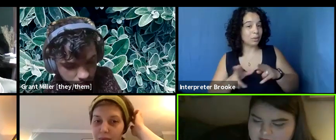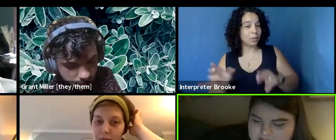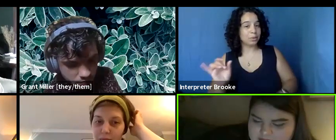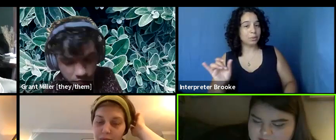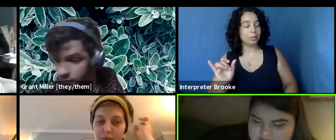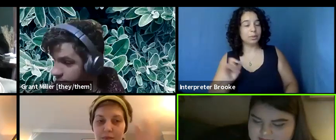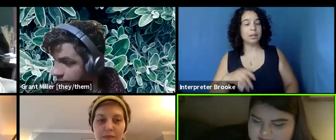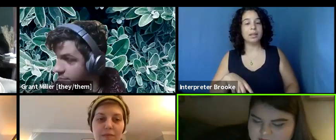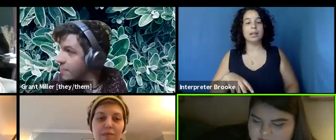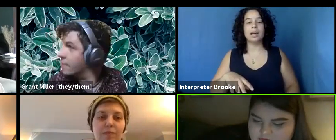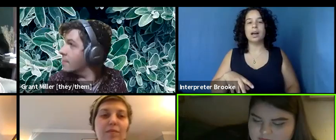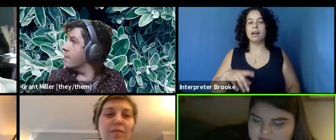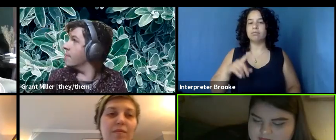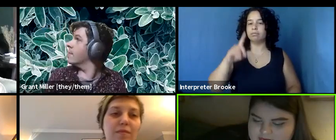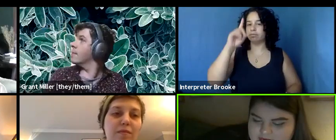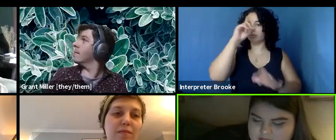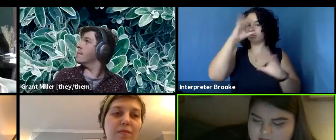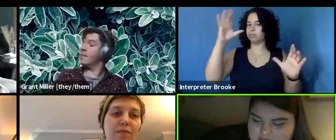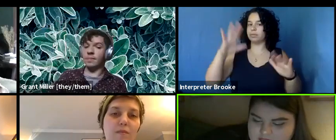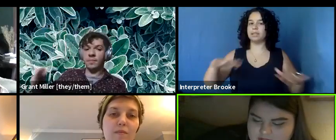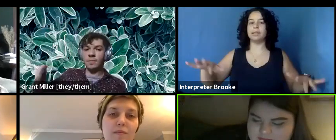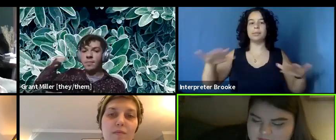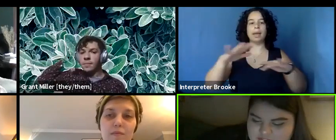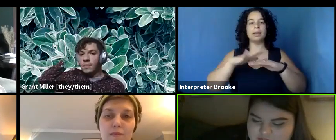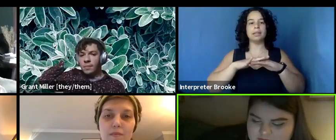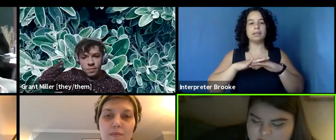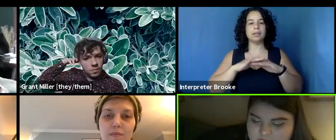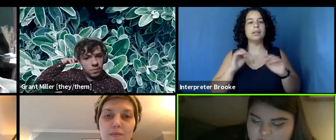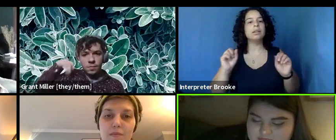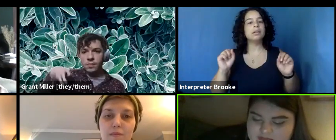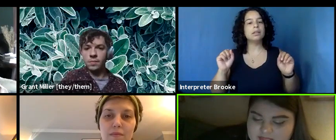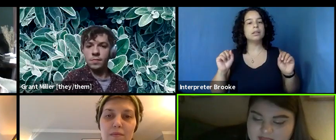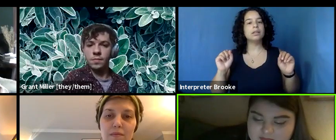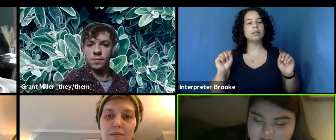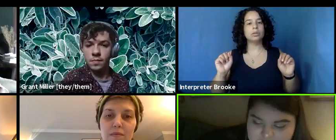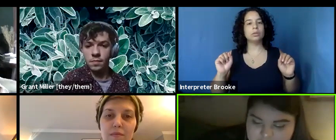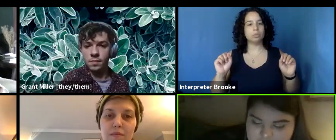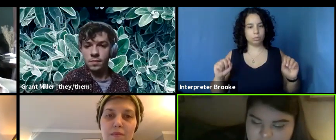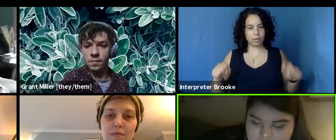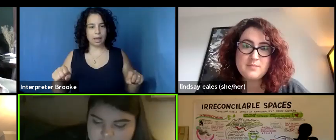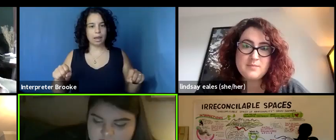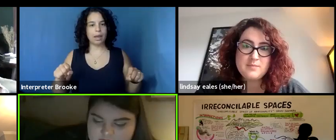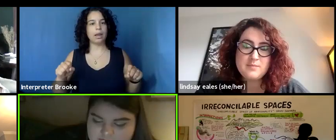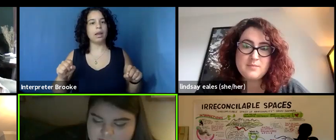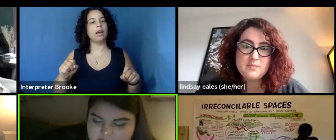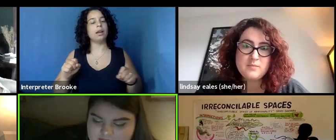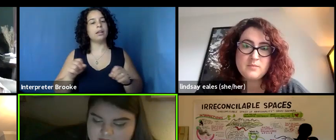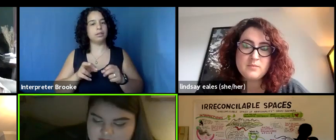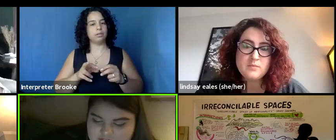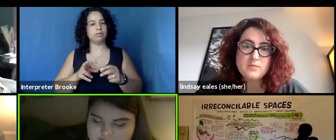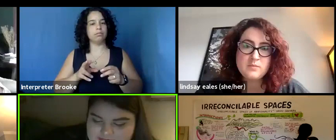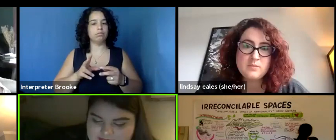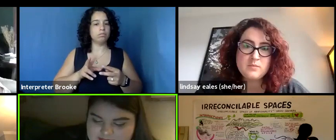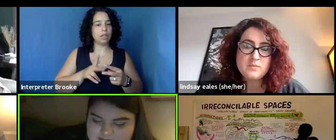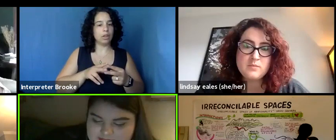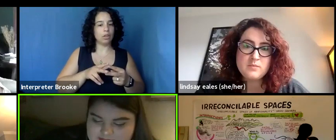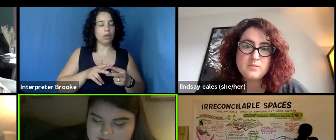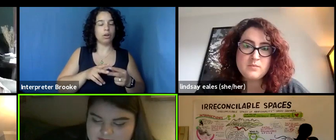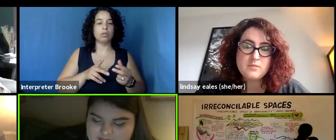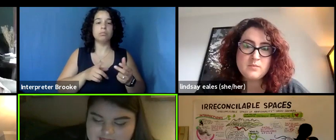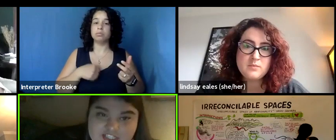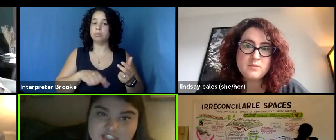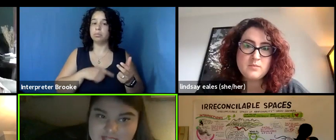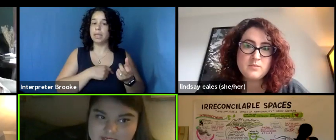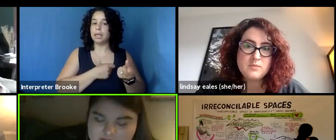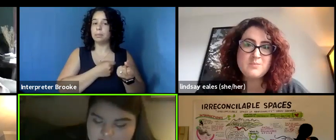I'm thinking of a space where we can have the where we can be a peer rather than the choice is